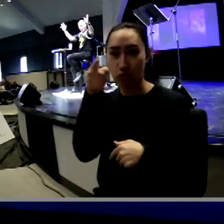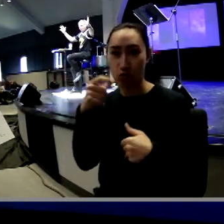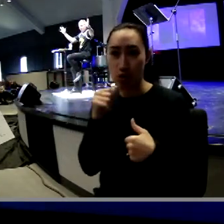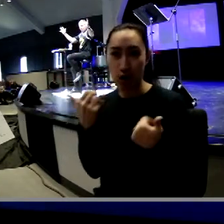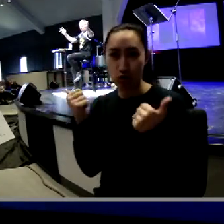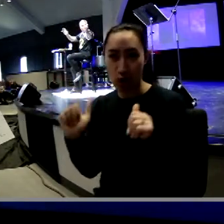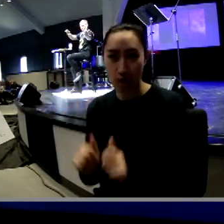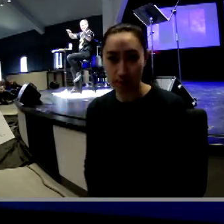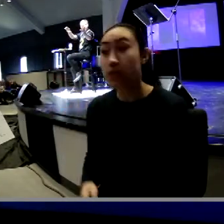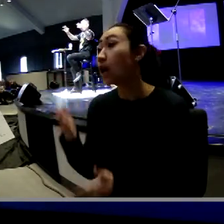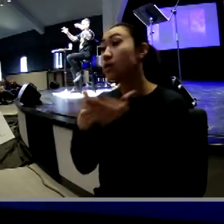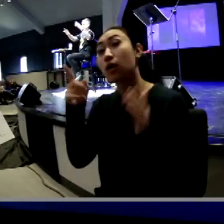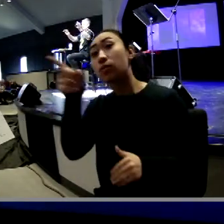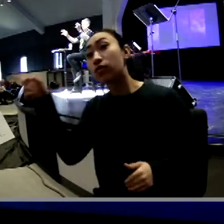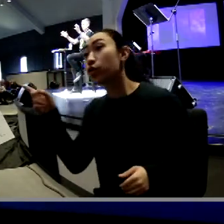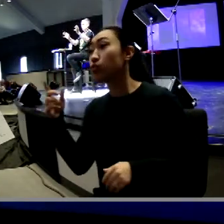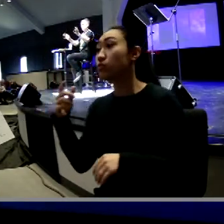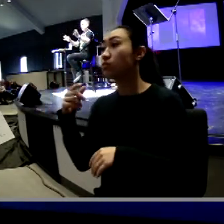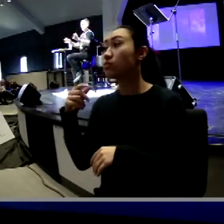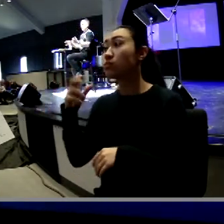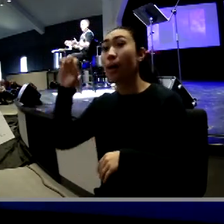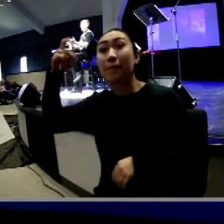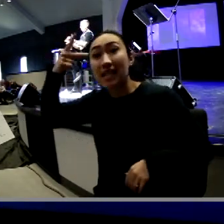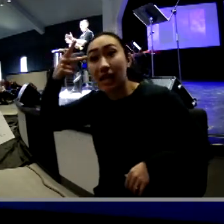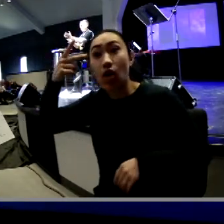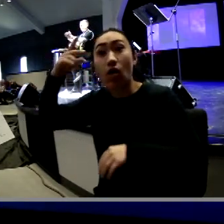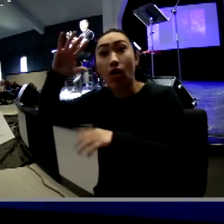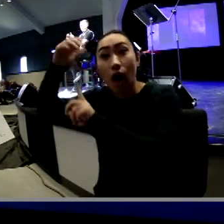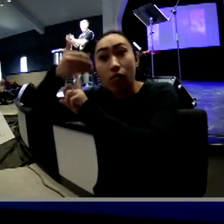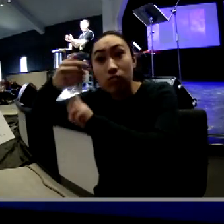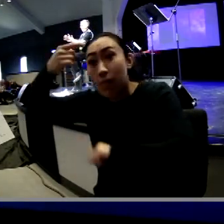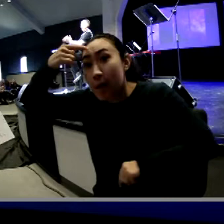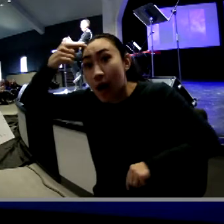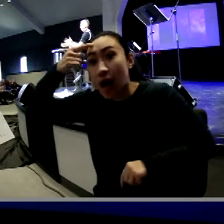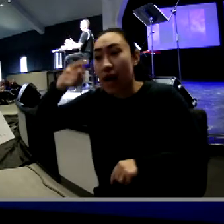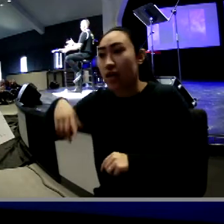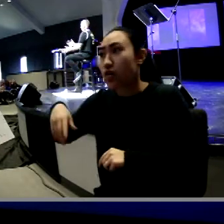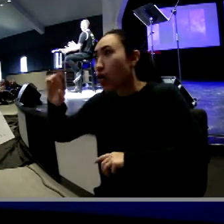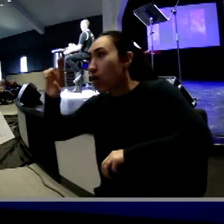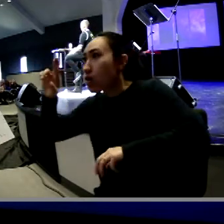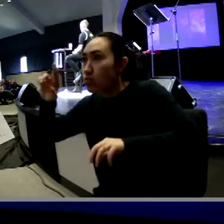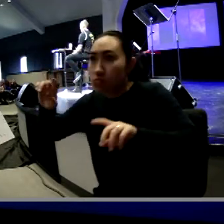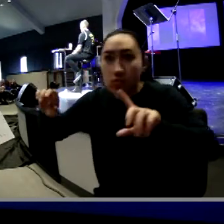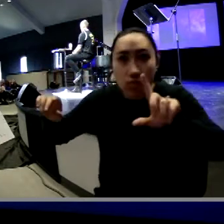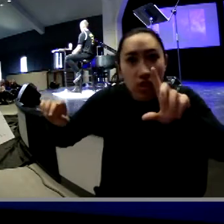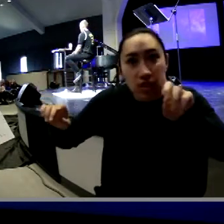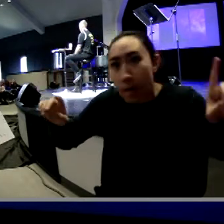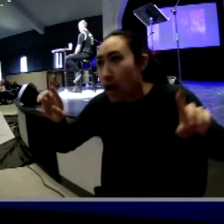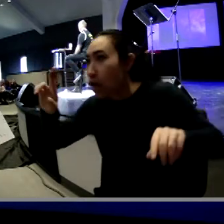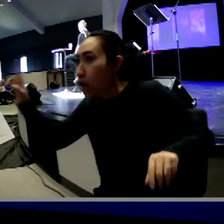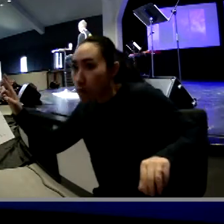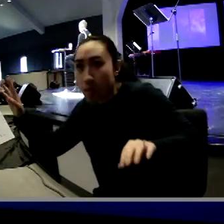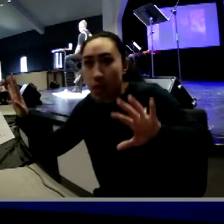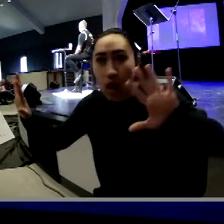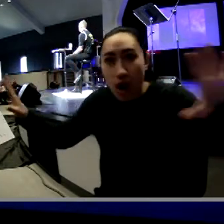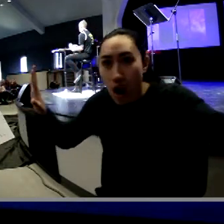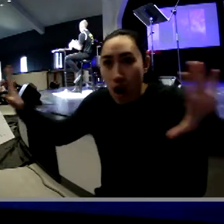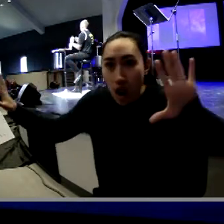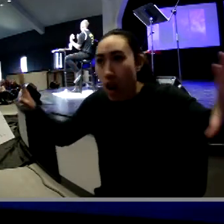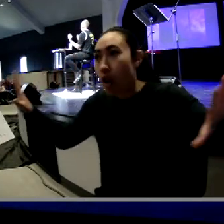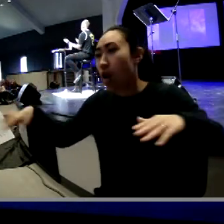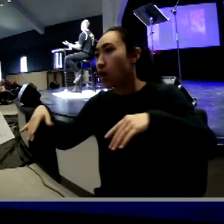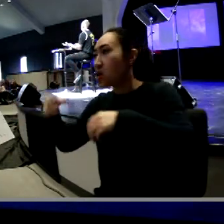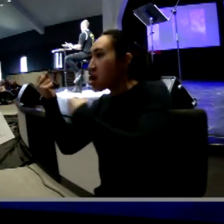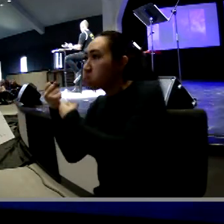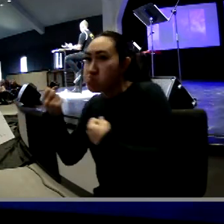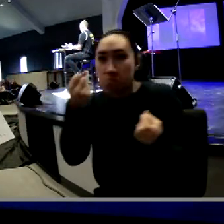thought process where you're thinking in a narrative, I don't want to put people in groups and pin one to the other, but the truth is